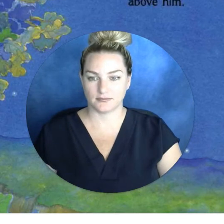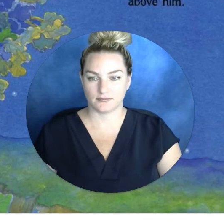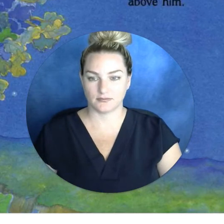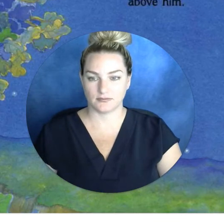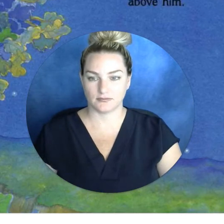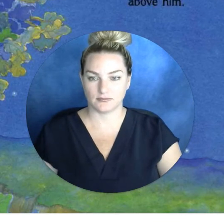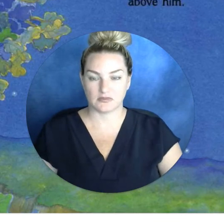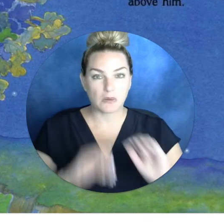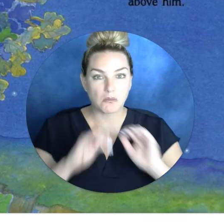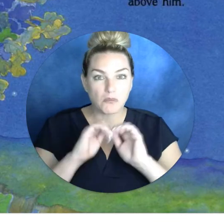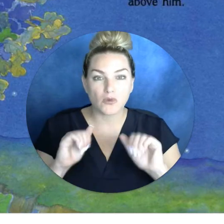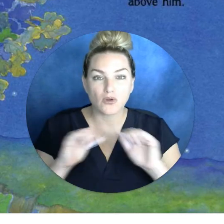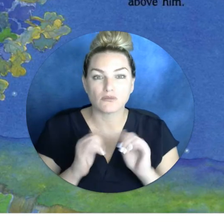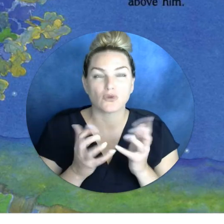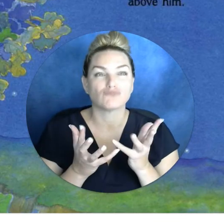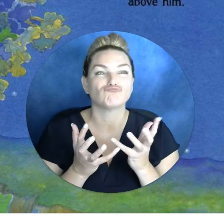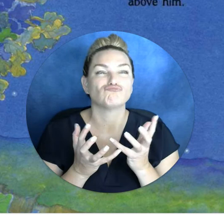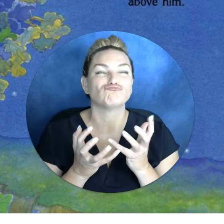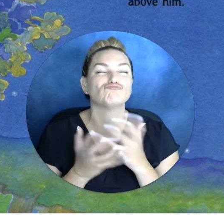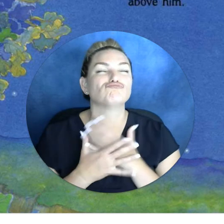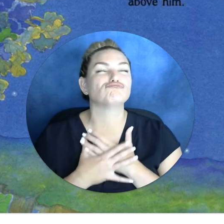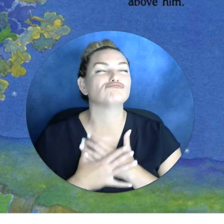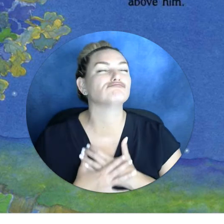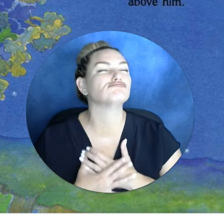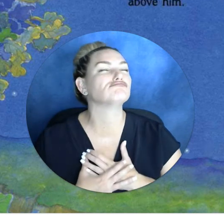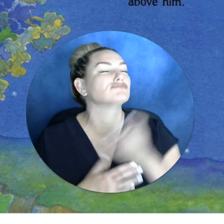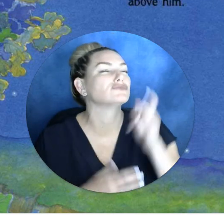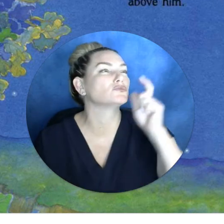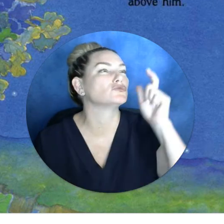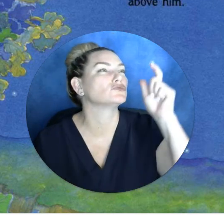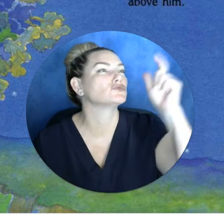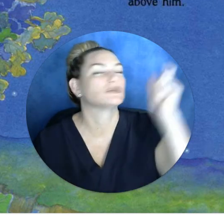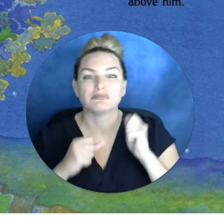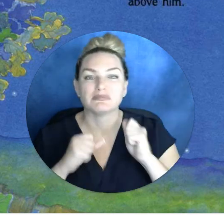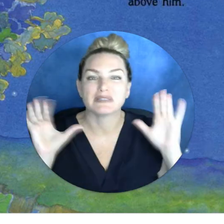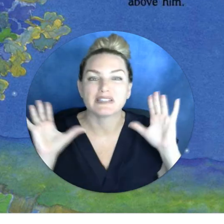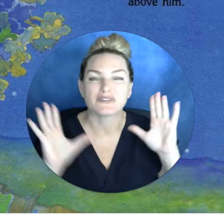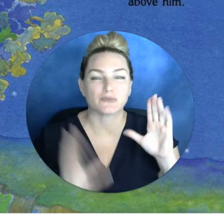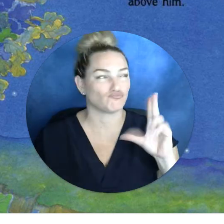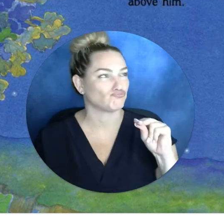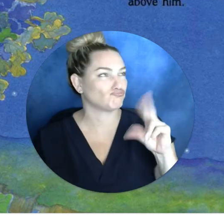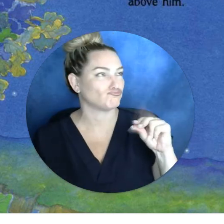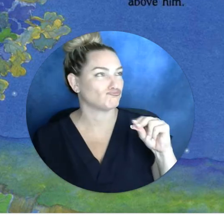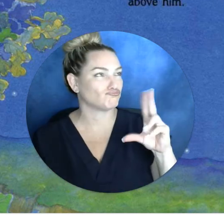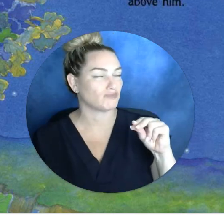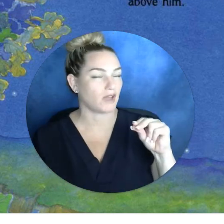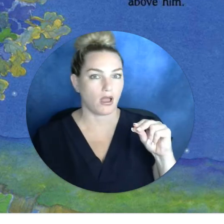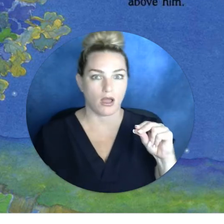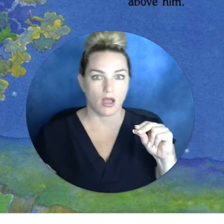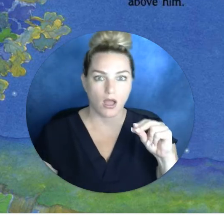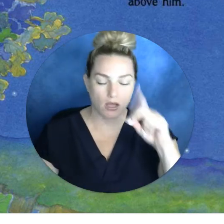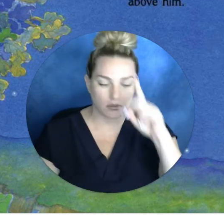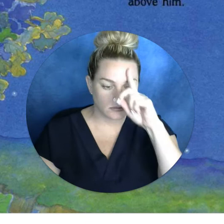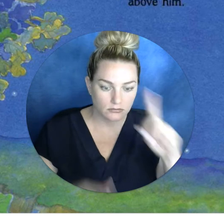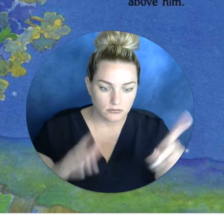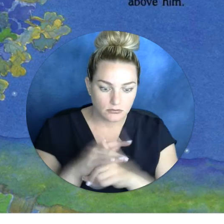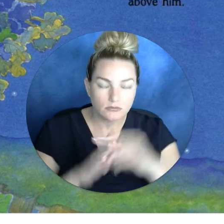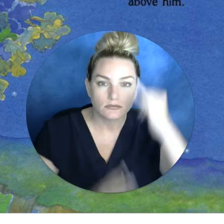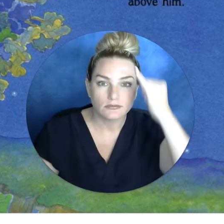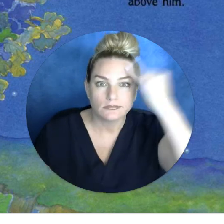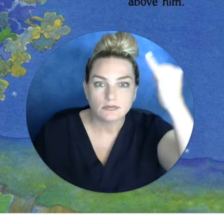But Mole wanted the moon so badly he would not give up. "I know," he thought. "I'll